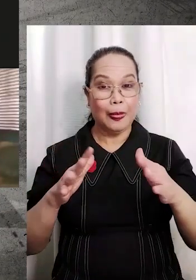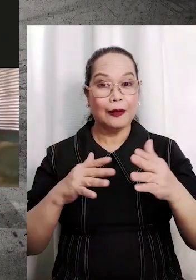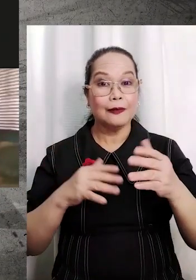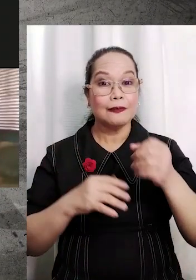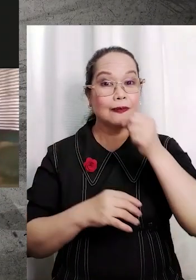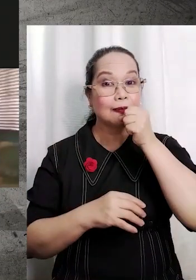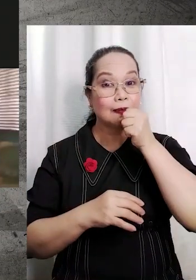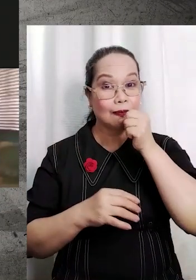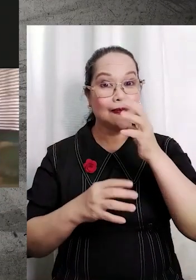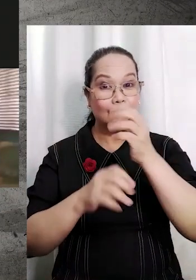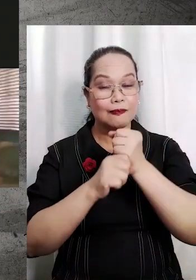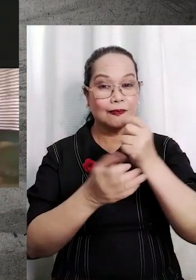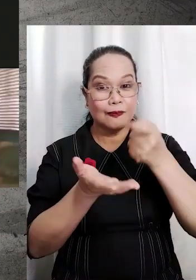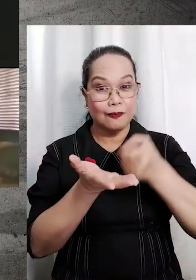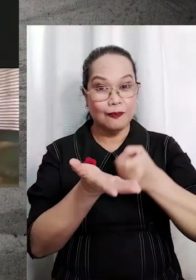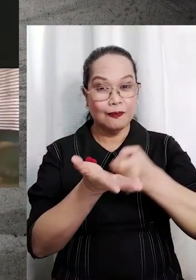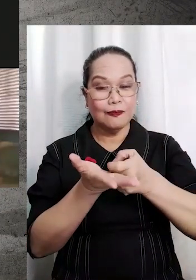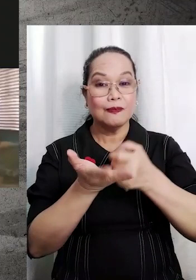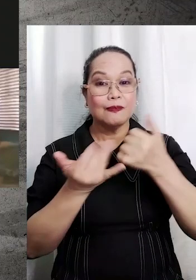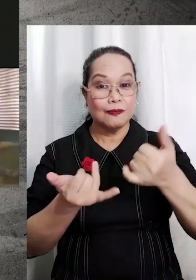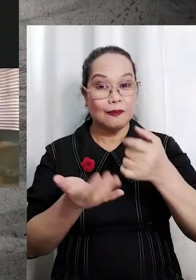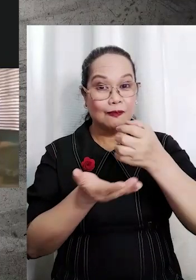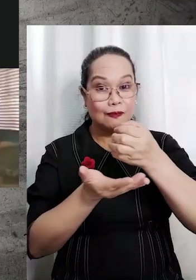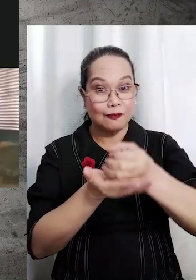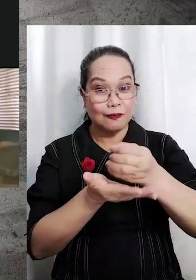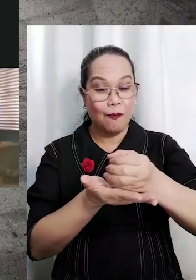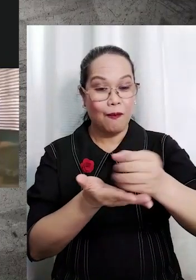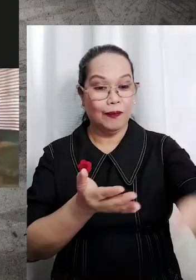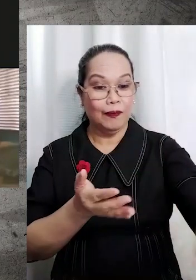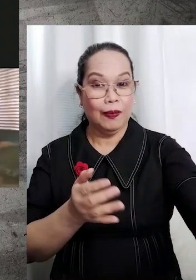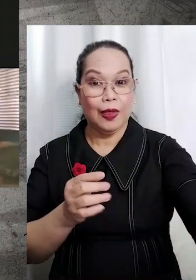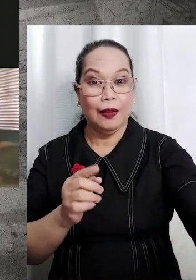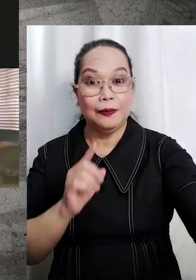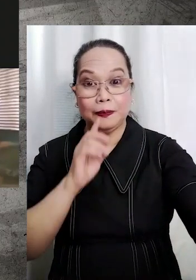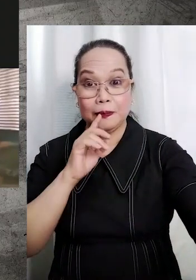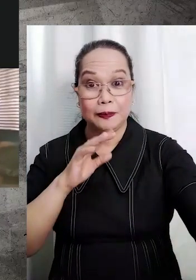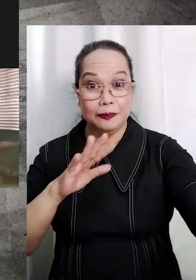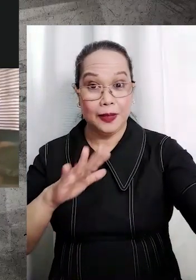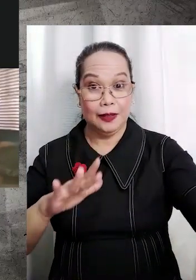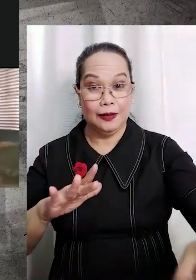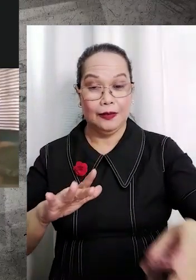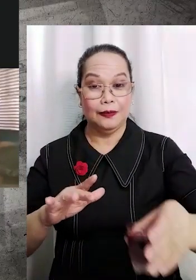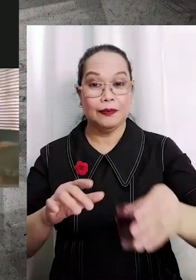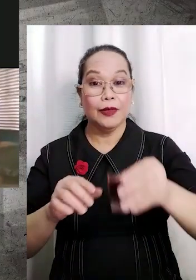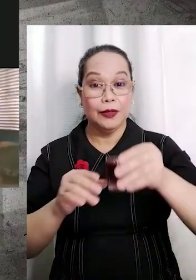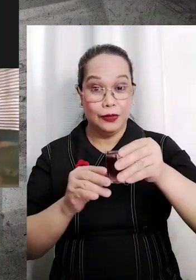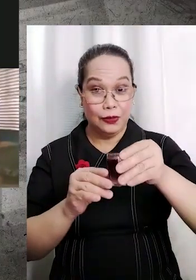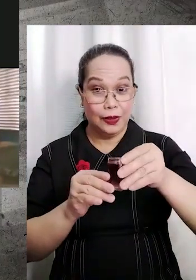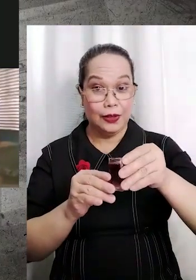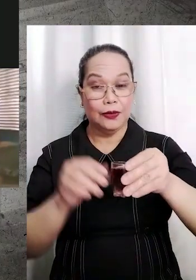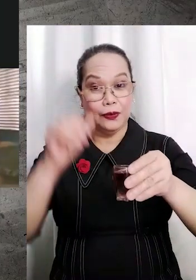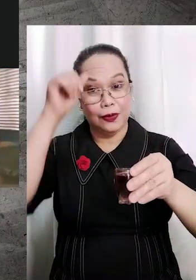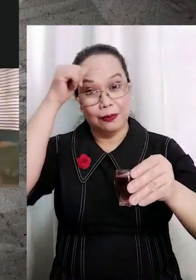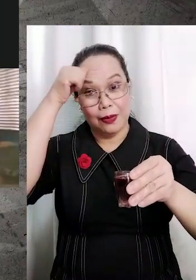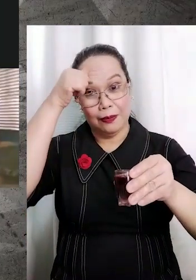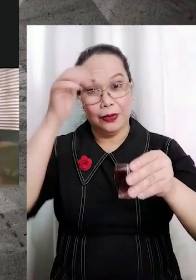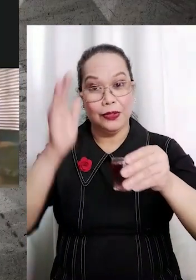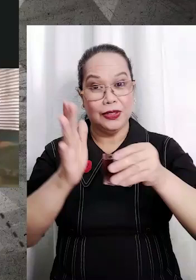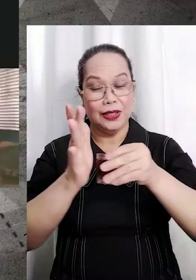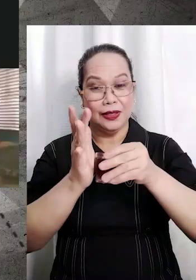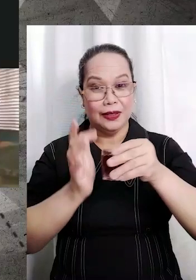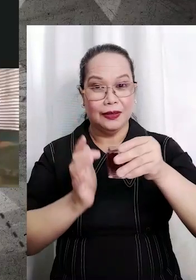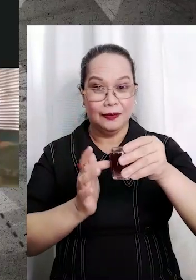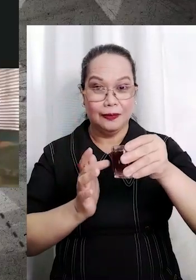And after supper, he took the cup and he said, "This cup is the new covenant in my blood. Drink it